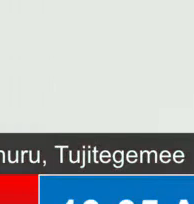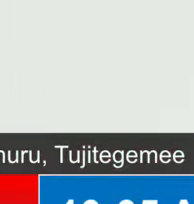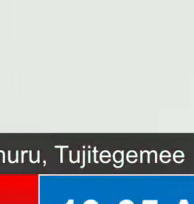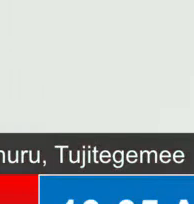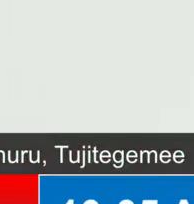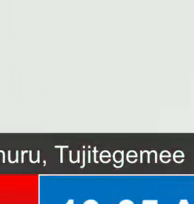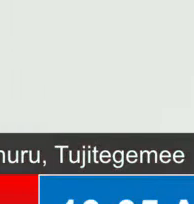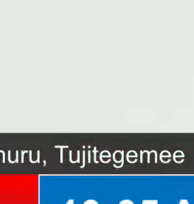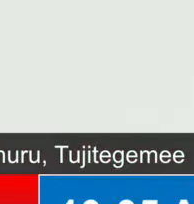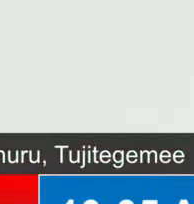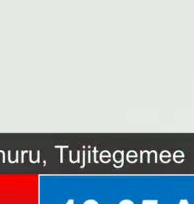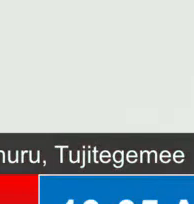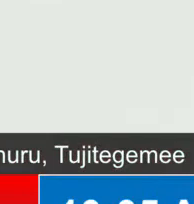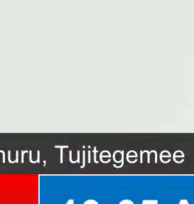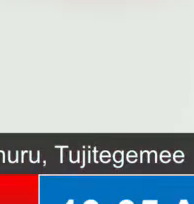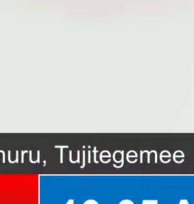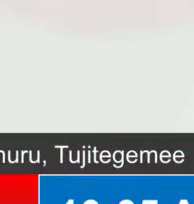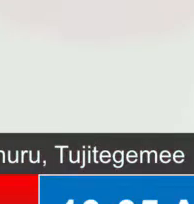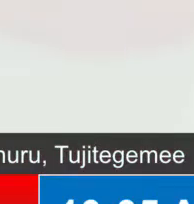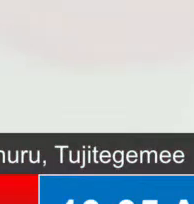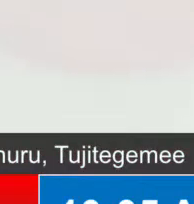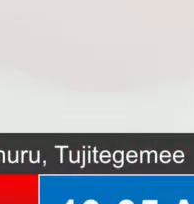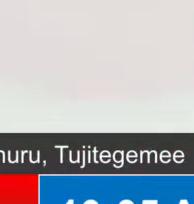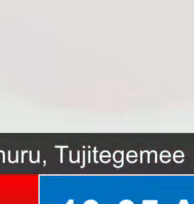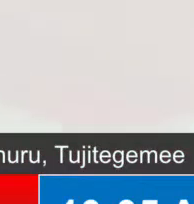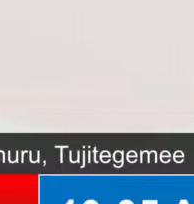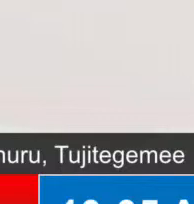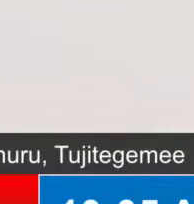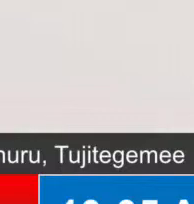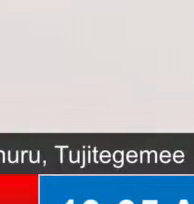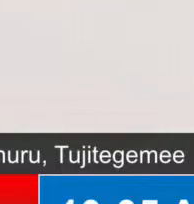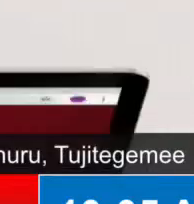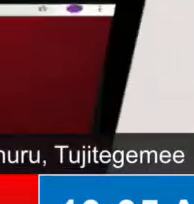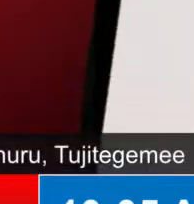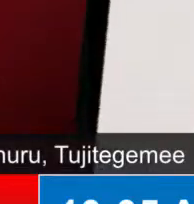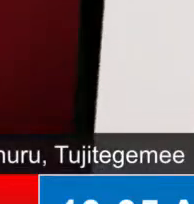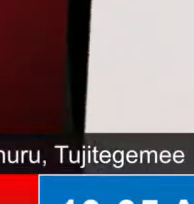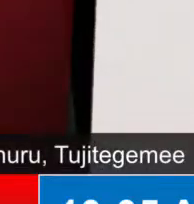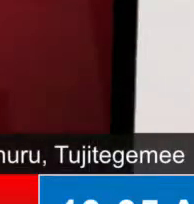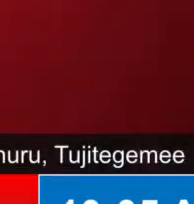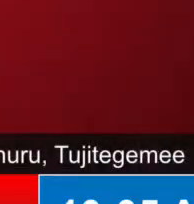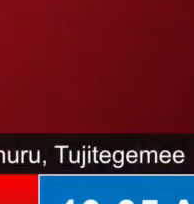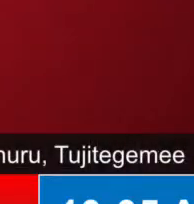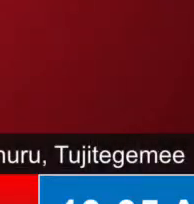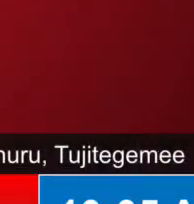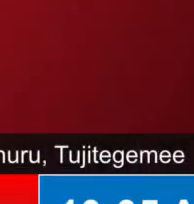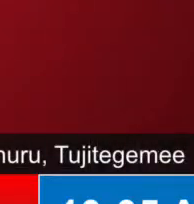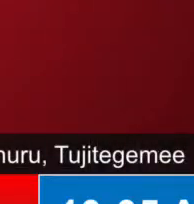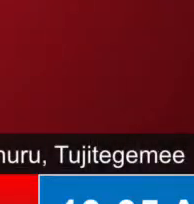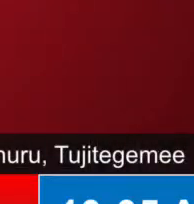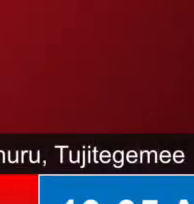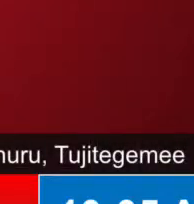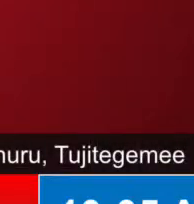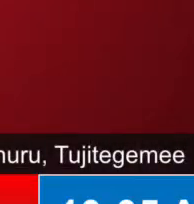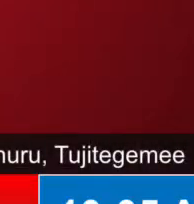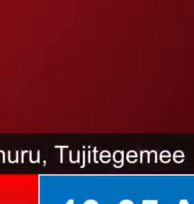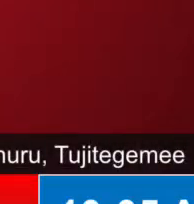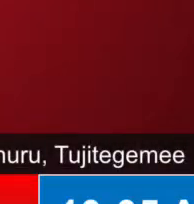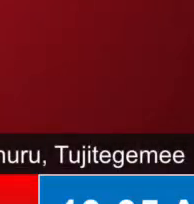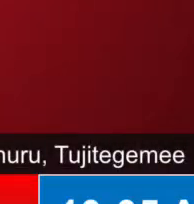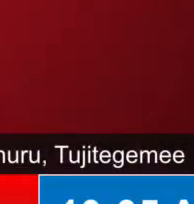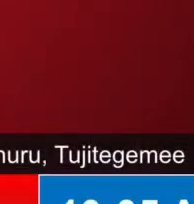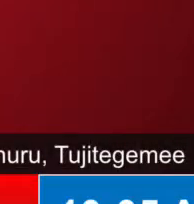Wondering how to file nil returns with no taxable income? It's pretty simple. Go to the itax